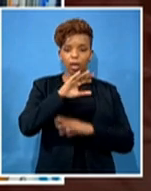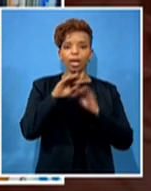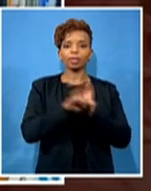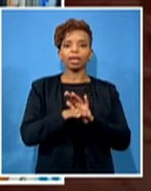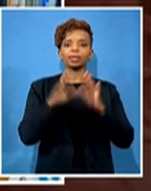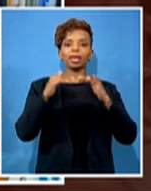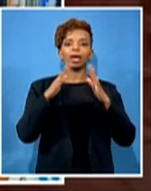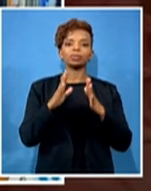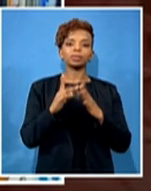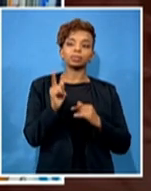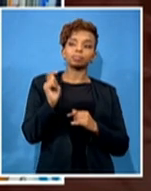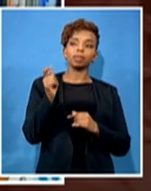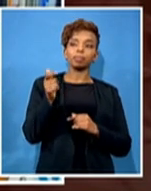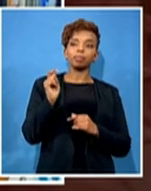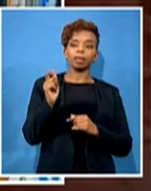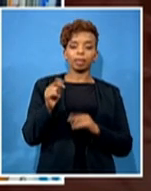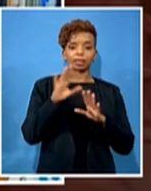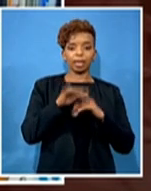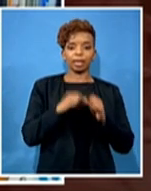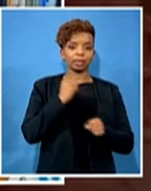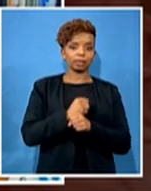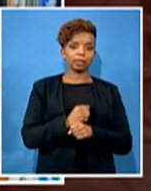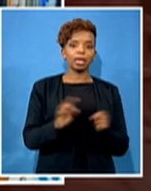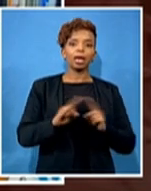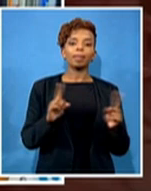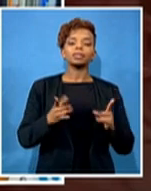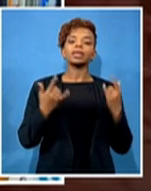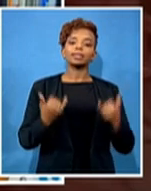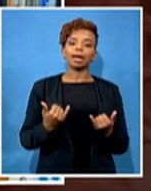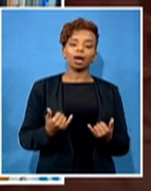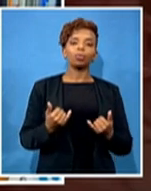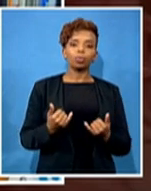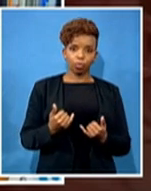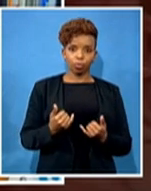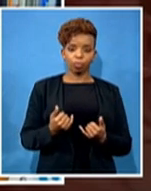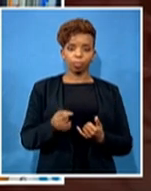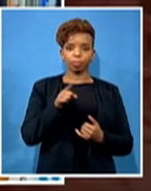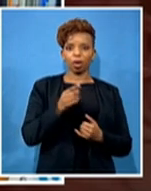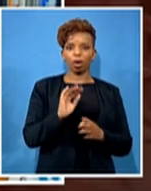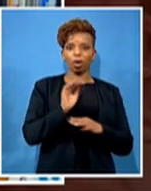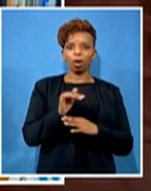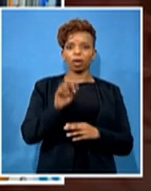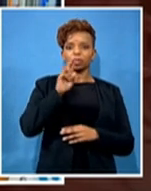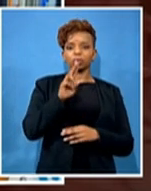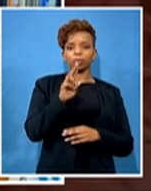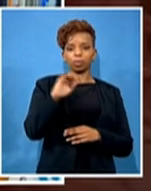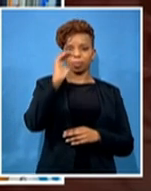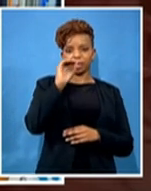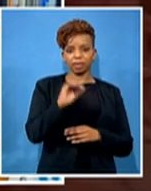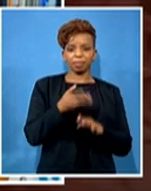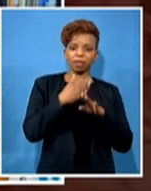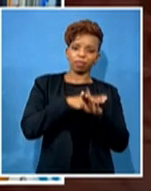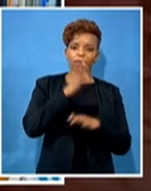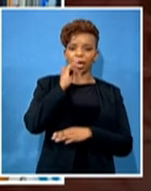is, 9.2%. That's before the IMF loan came through. So a 0.2% loan